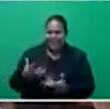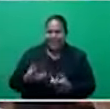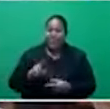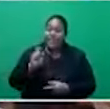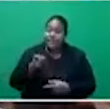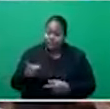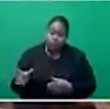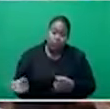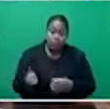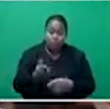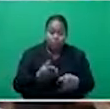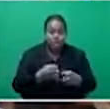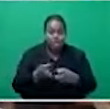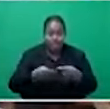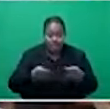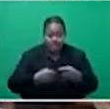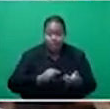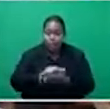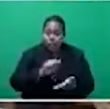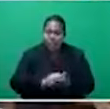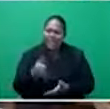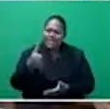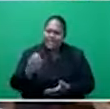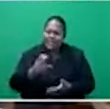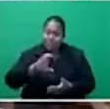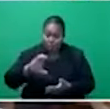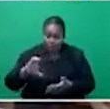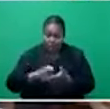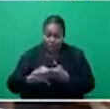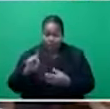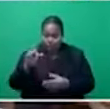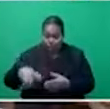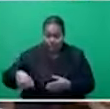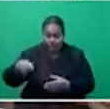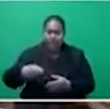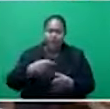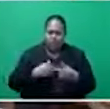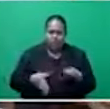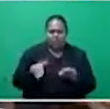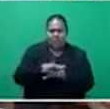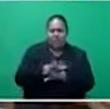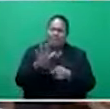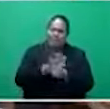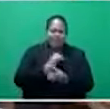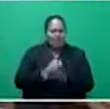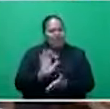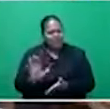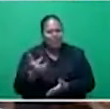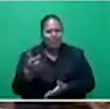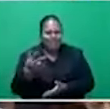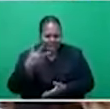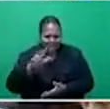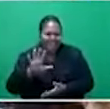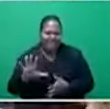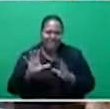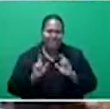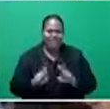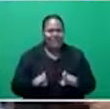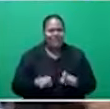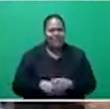difference, $25 a bag, right? So we have to make a budget reallocation for that. But if tomorrow you go to the